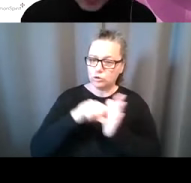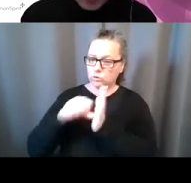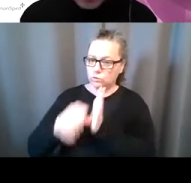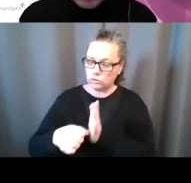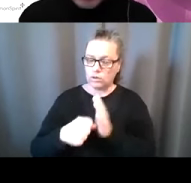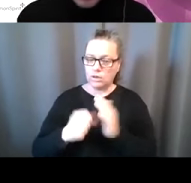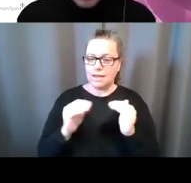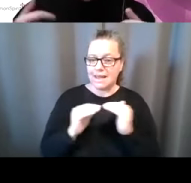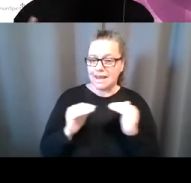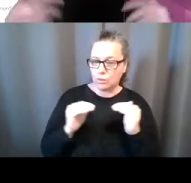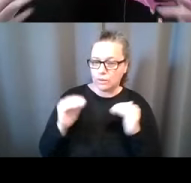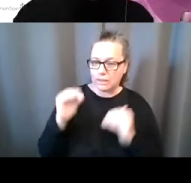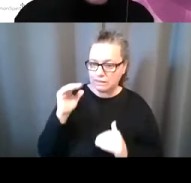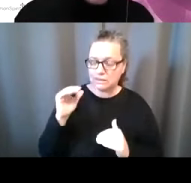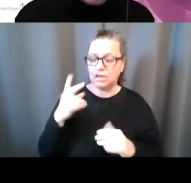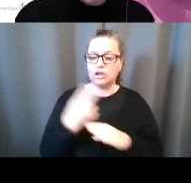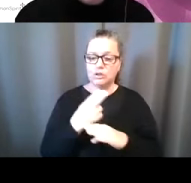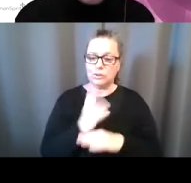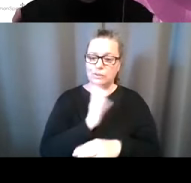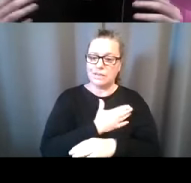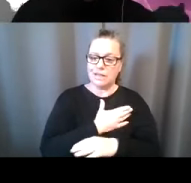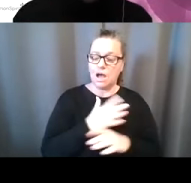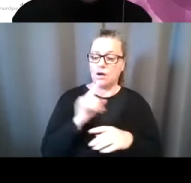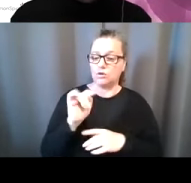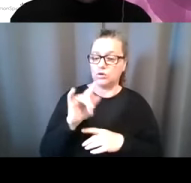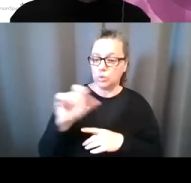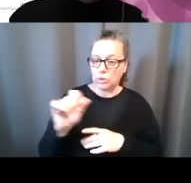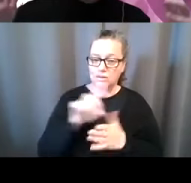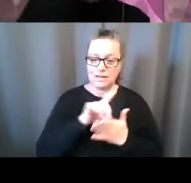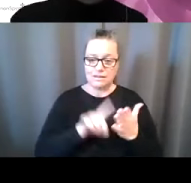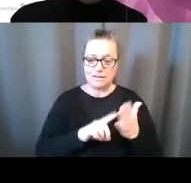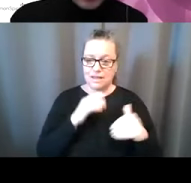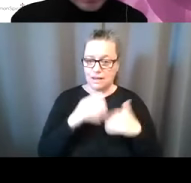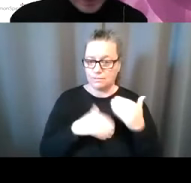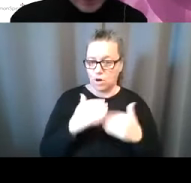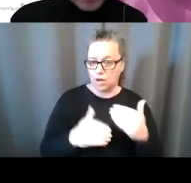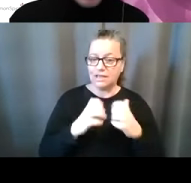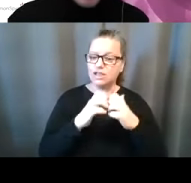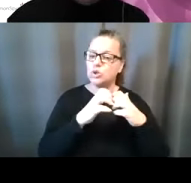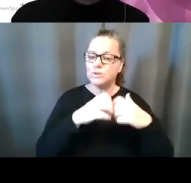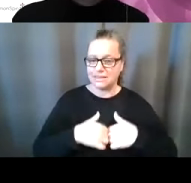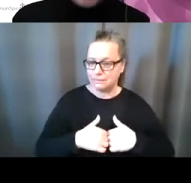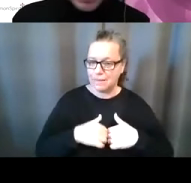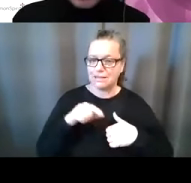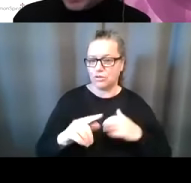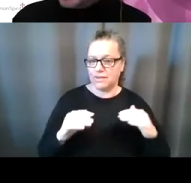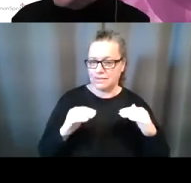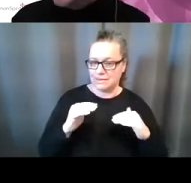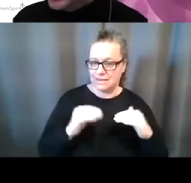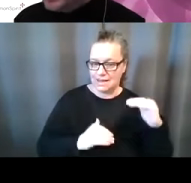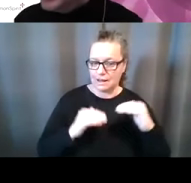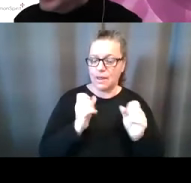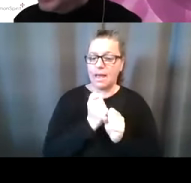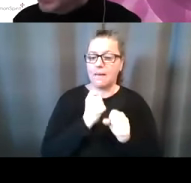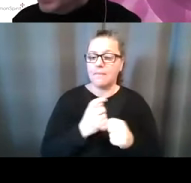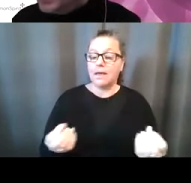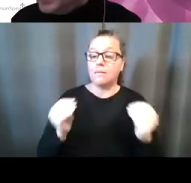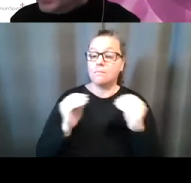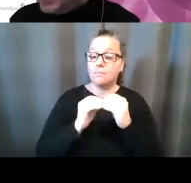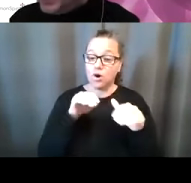our tools and then design processes to dismantle those inequities and create more access for our